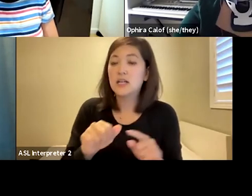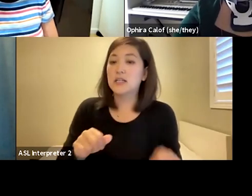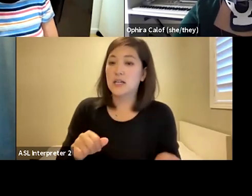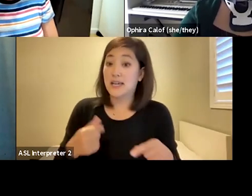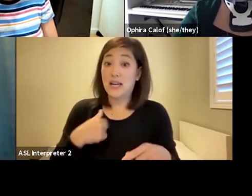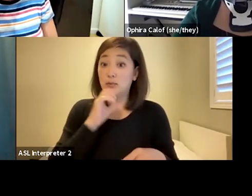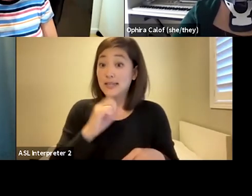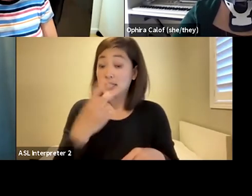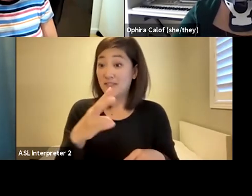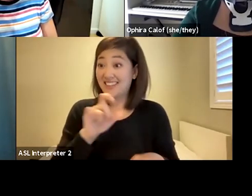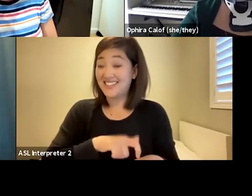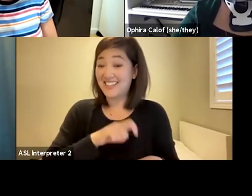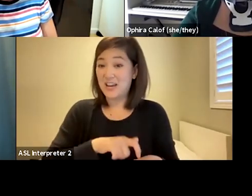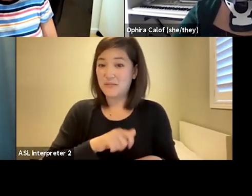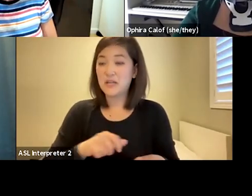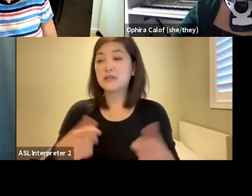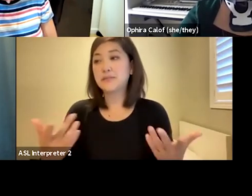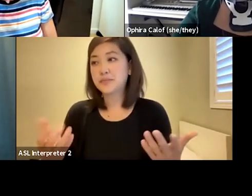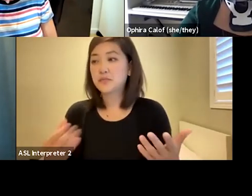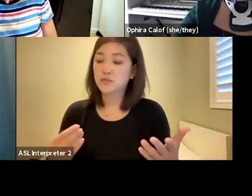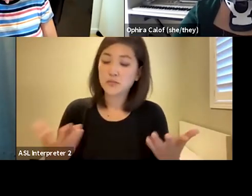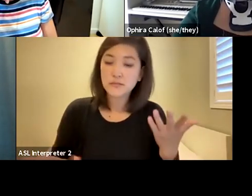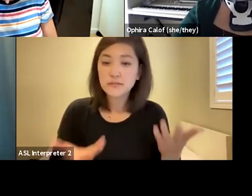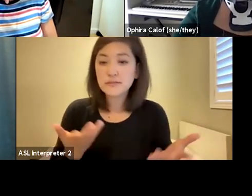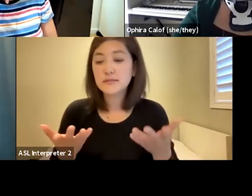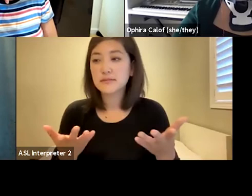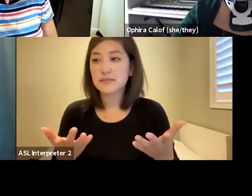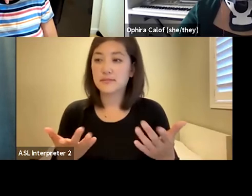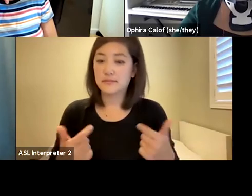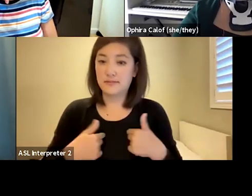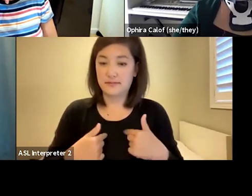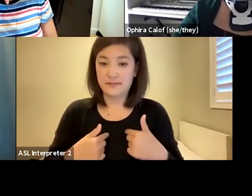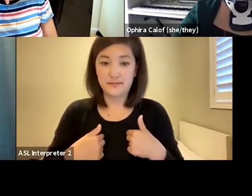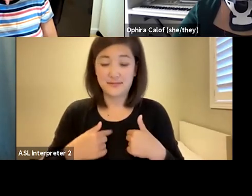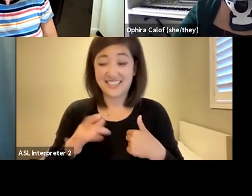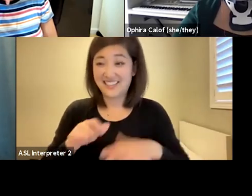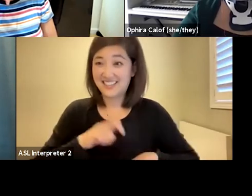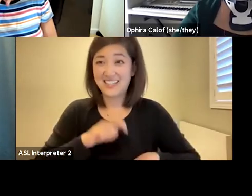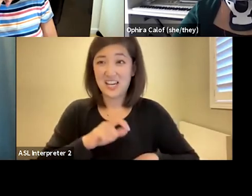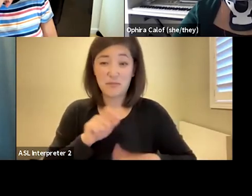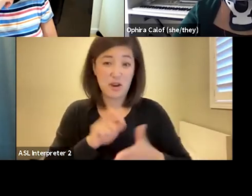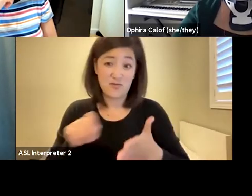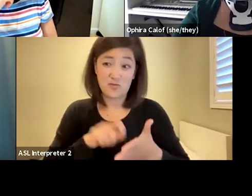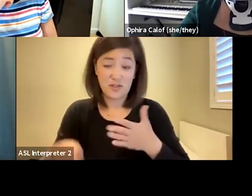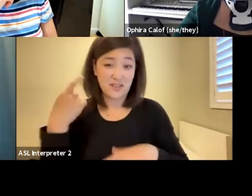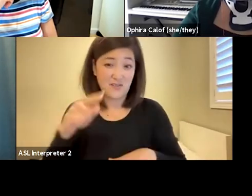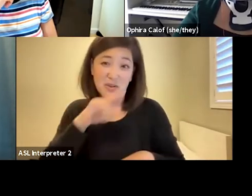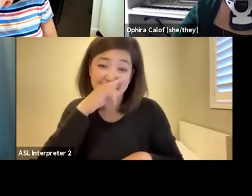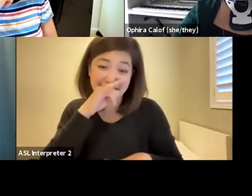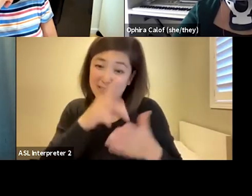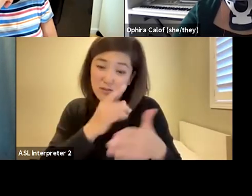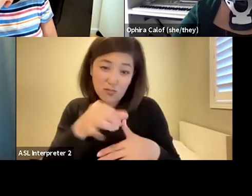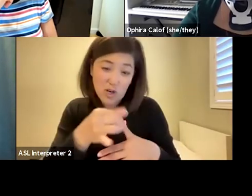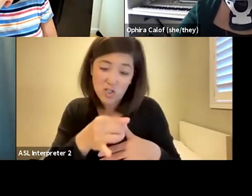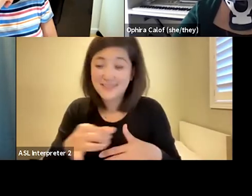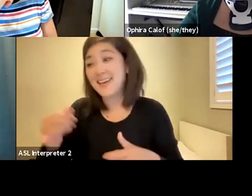felt similarly, I shouldn't categorize myself in that, you know, I had only up to that point really written for kids projects and